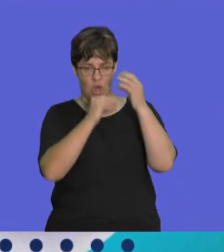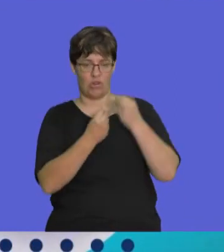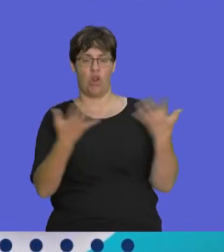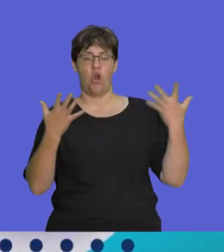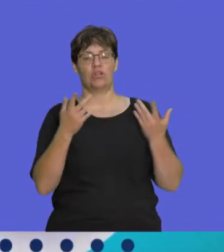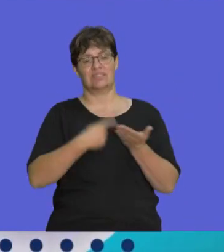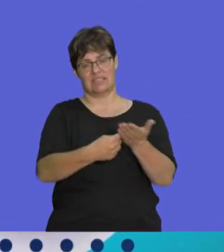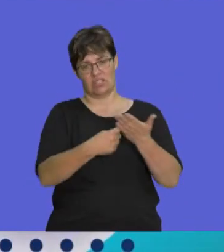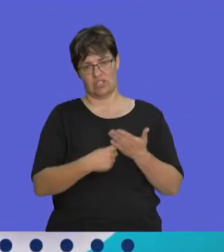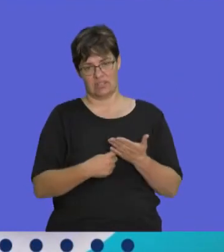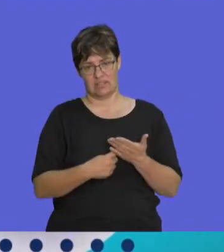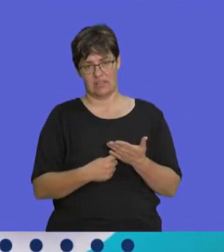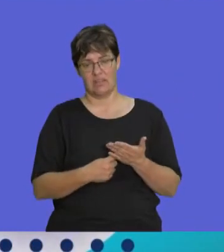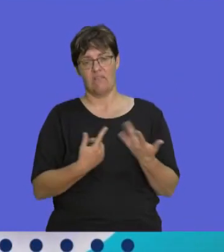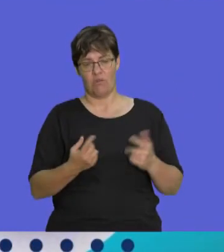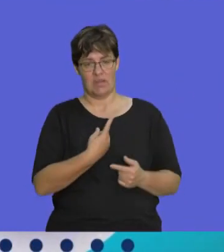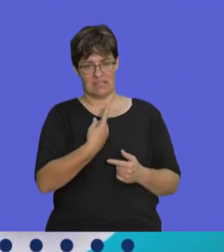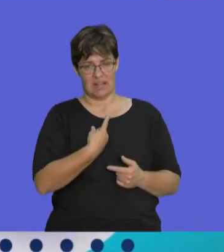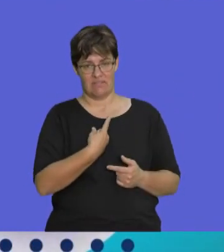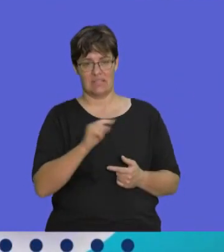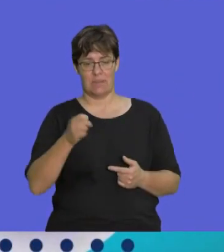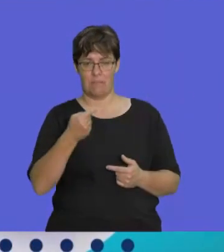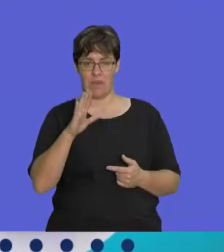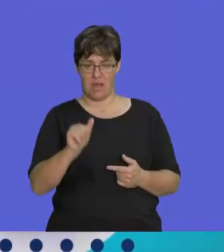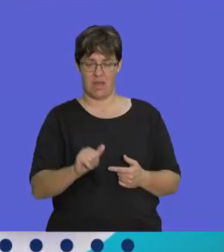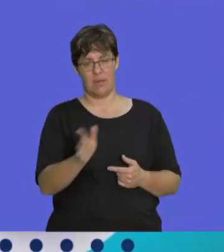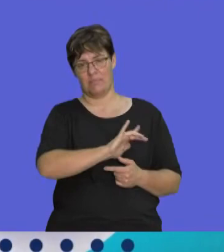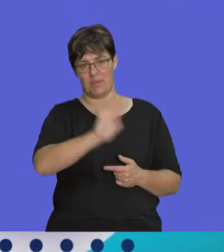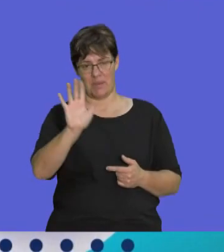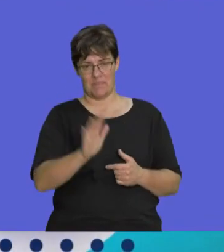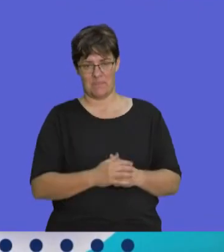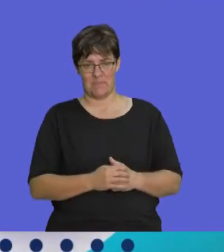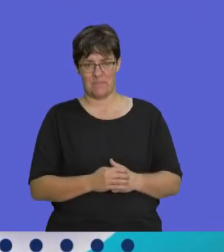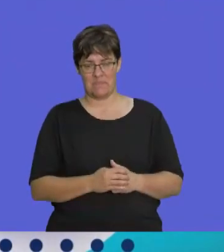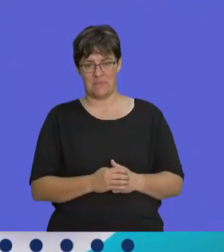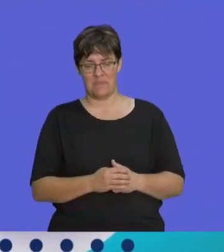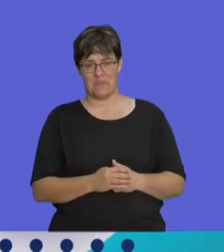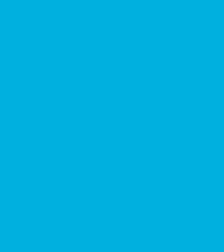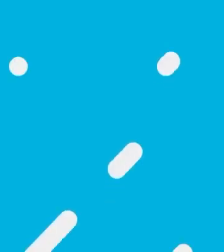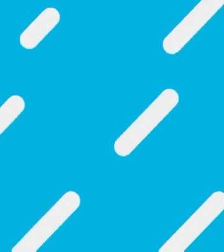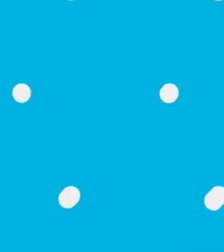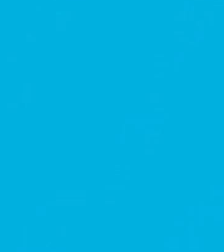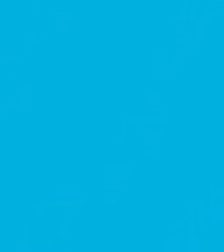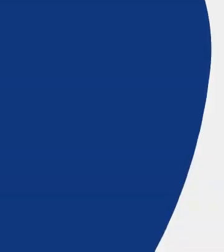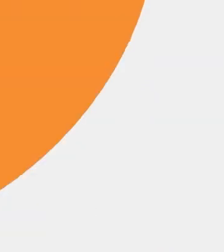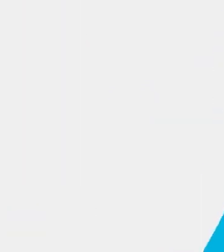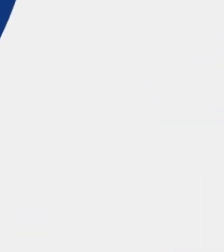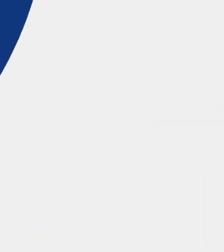Hopefully you take a lot from our discussion that we had today. From myself, Themba Ncube, is cheers and bye-bye for now.